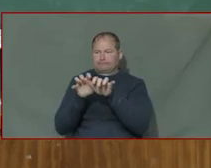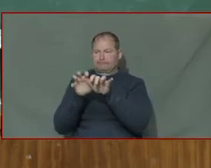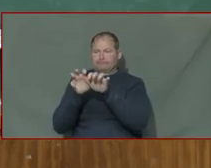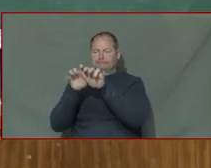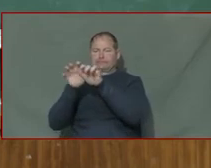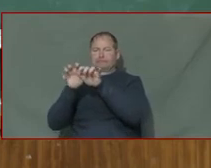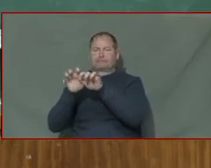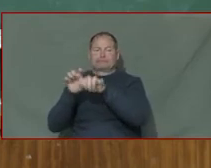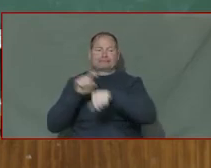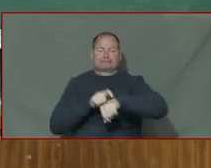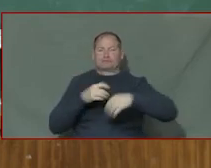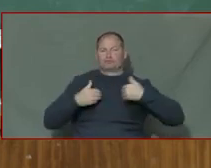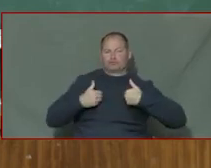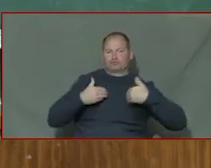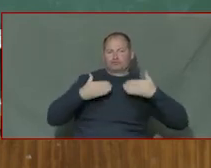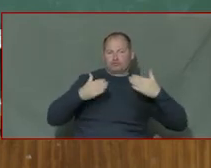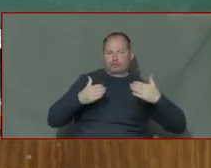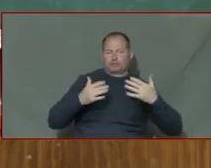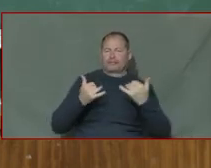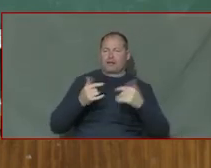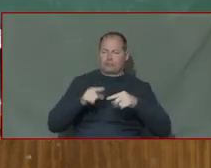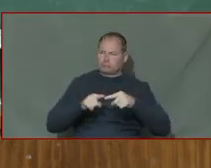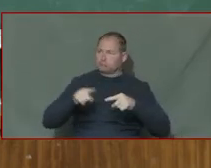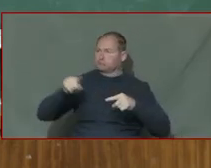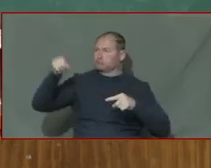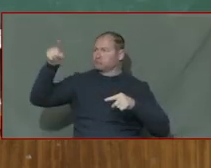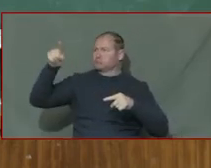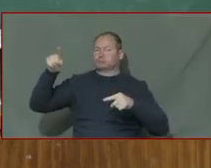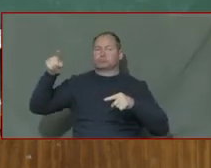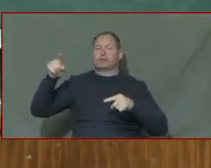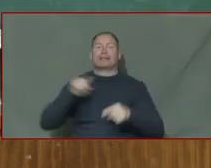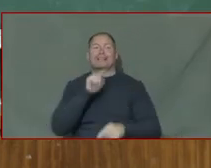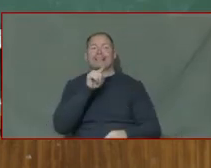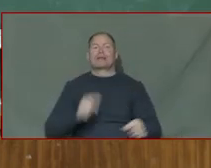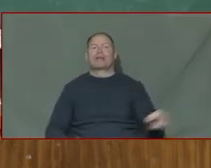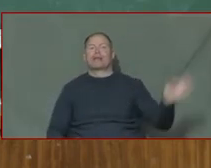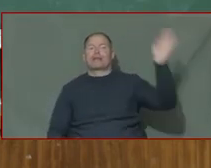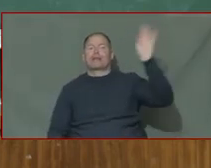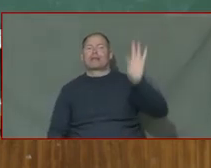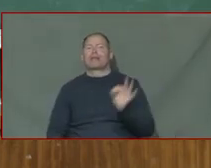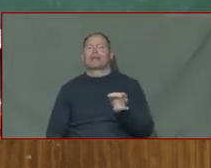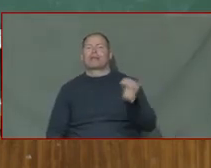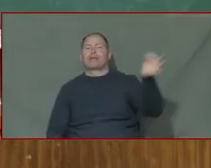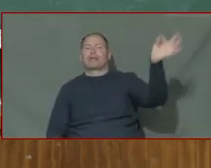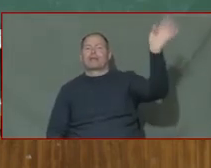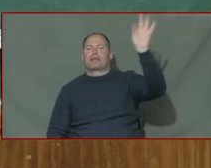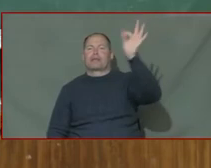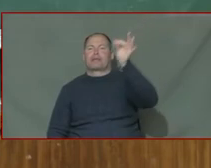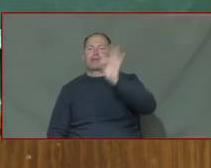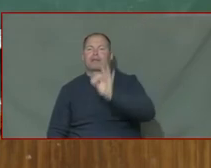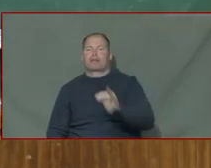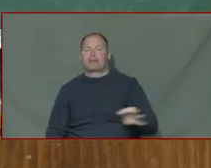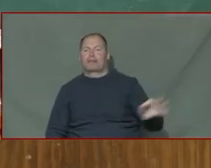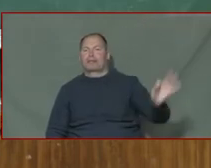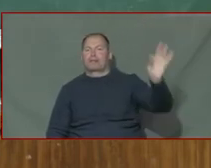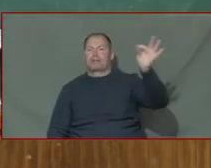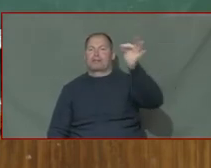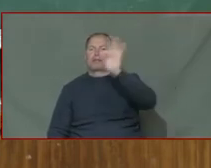floor did the insect start crawling? The insect flew around, landed up on the wall,